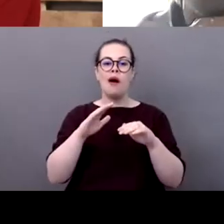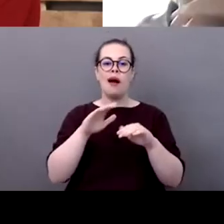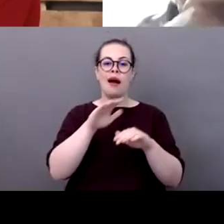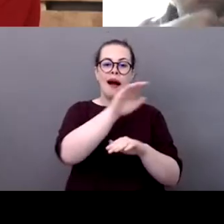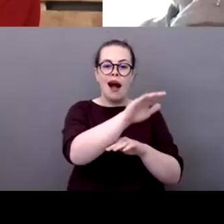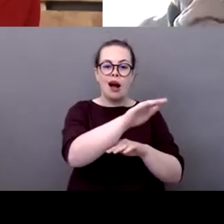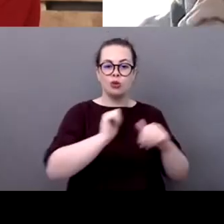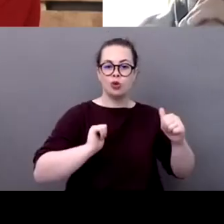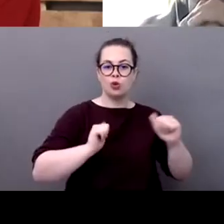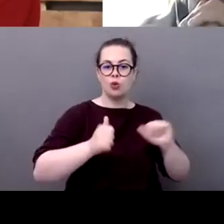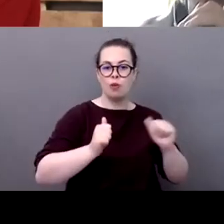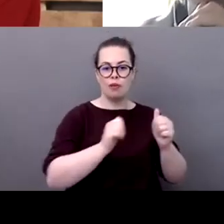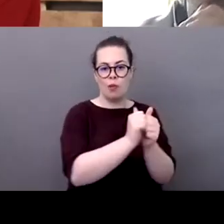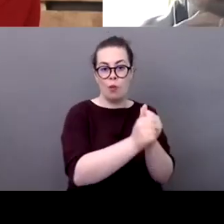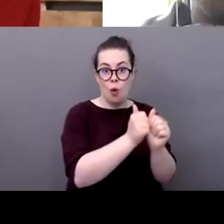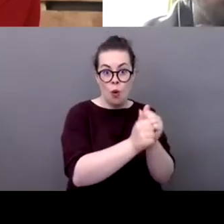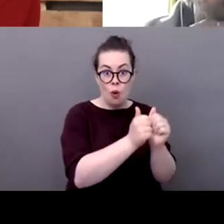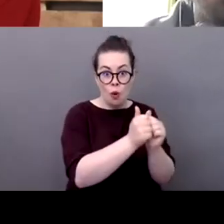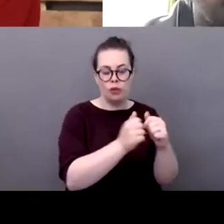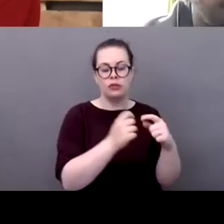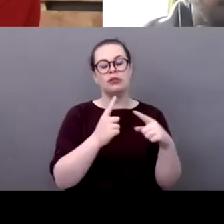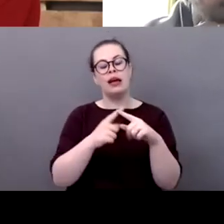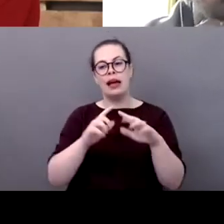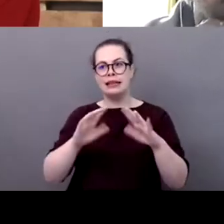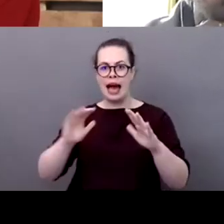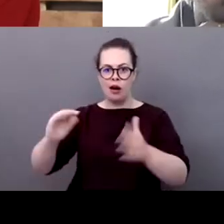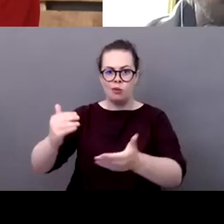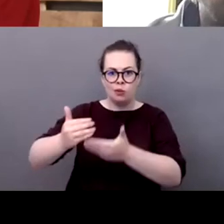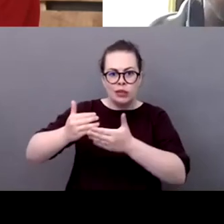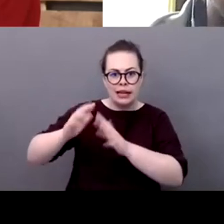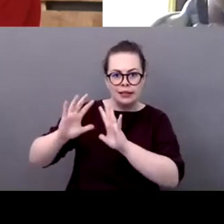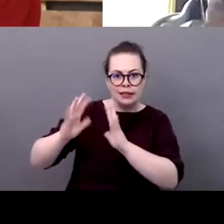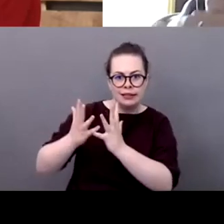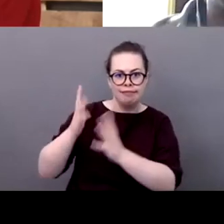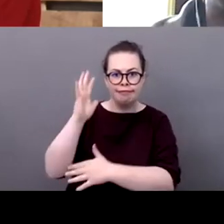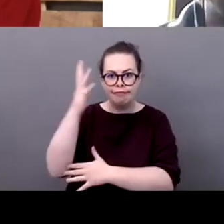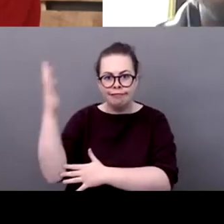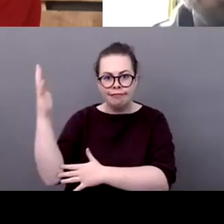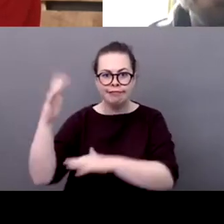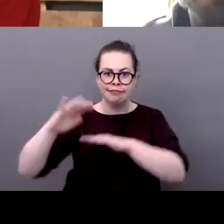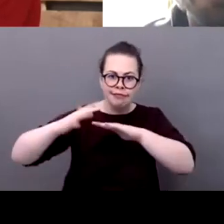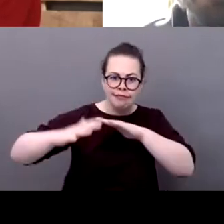So try to share with you some of the initiatives we have.